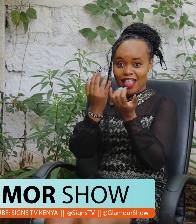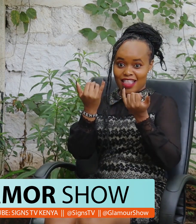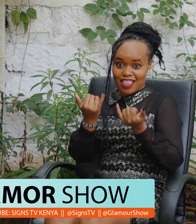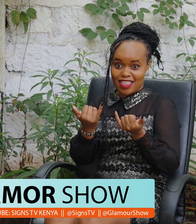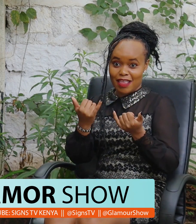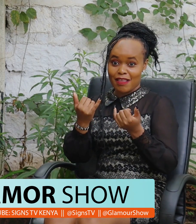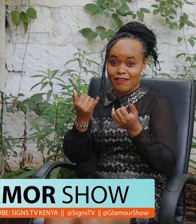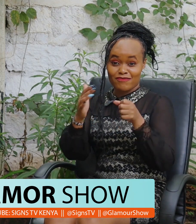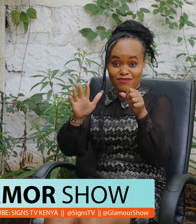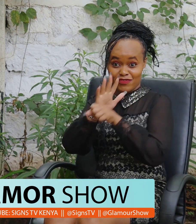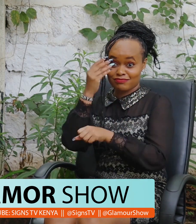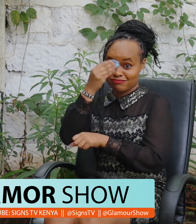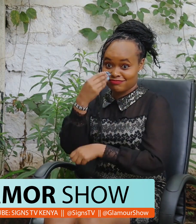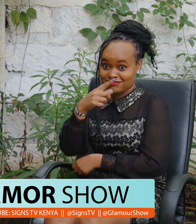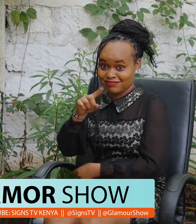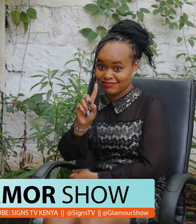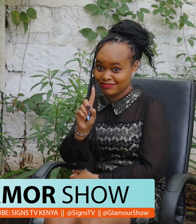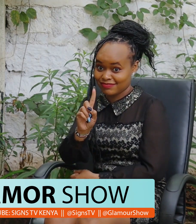tell us,